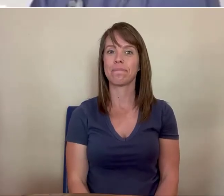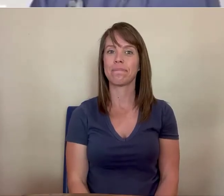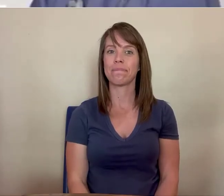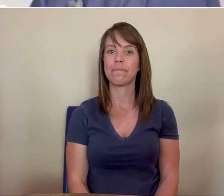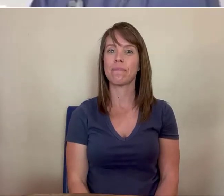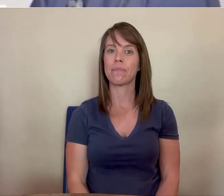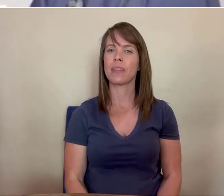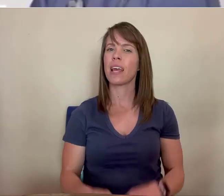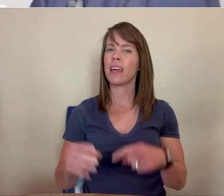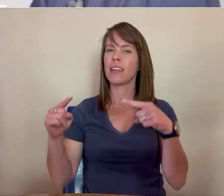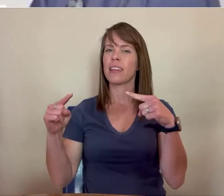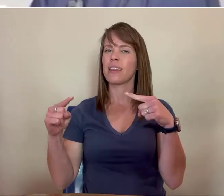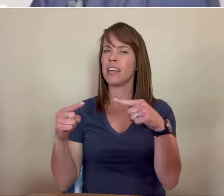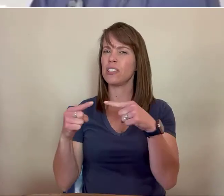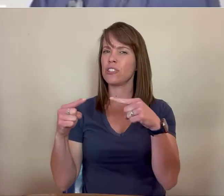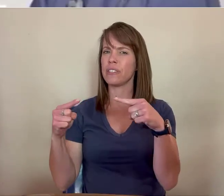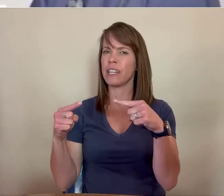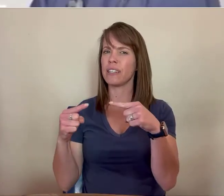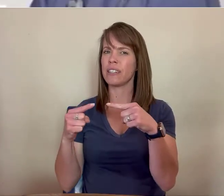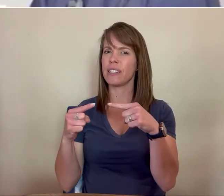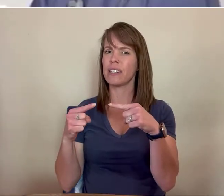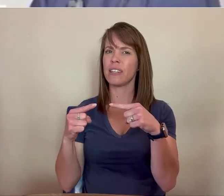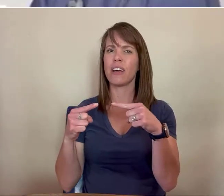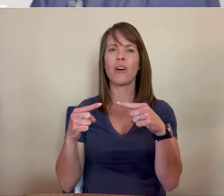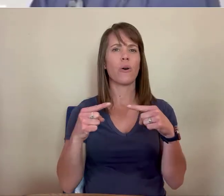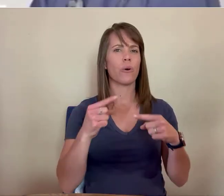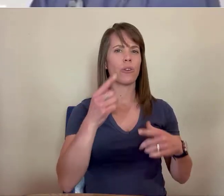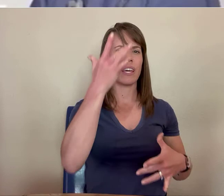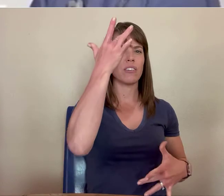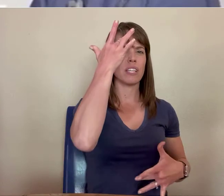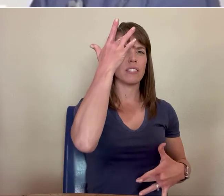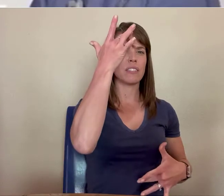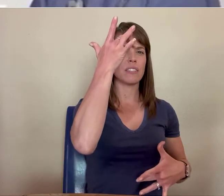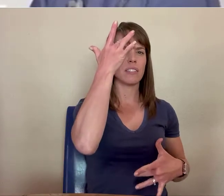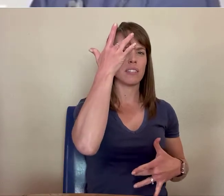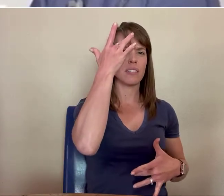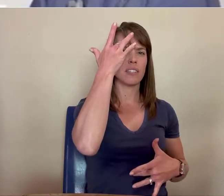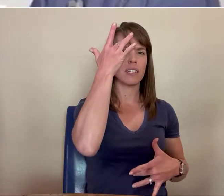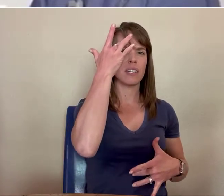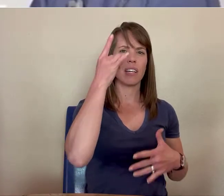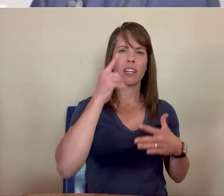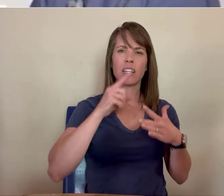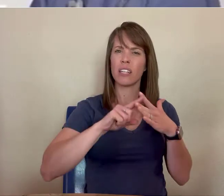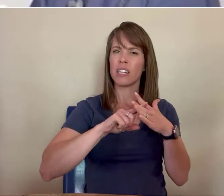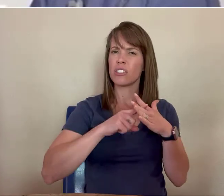time. The injury or the illness